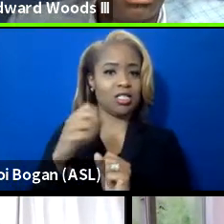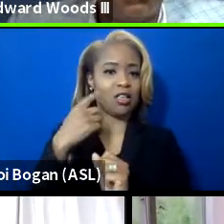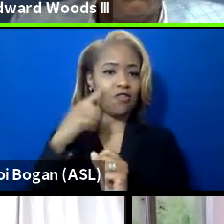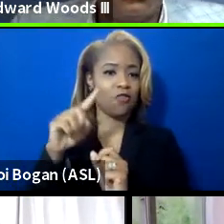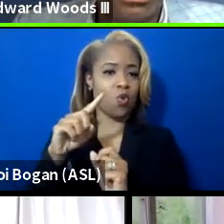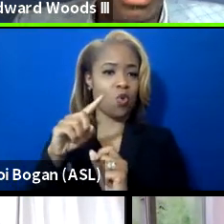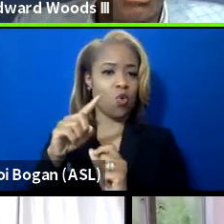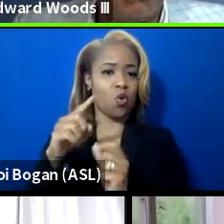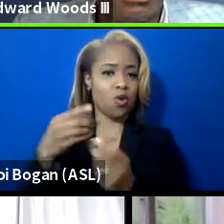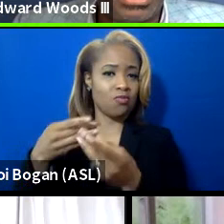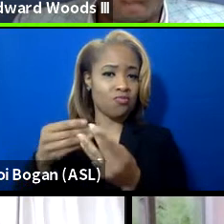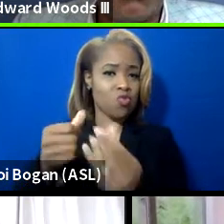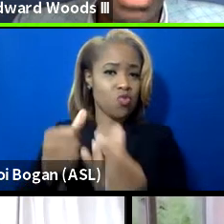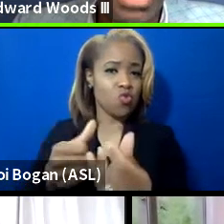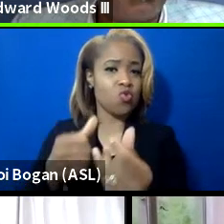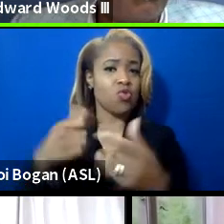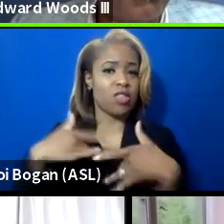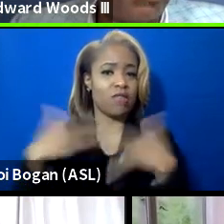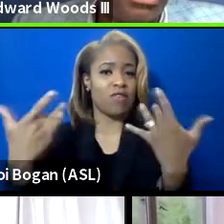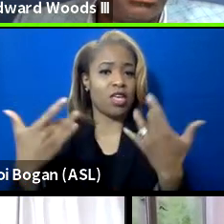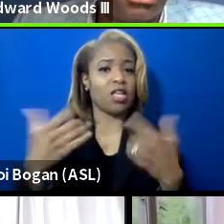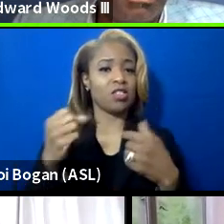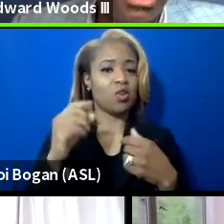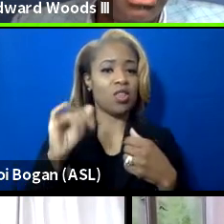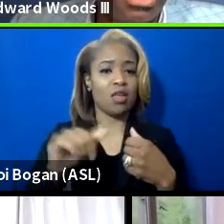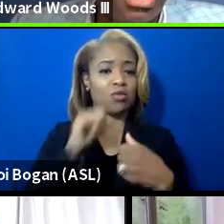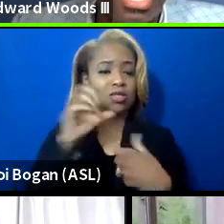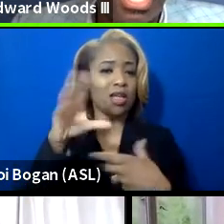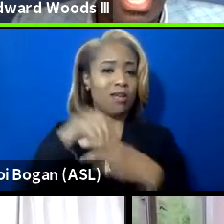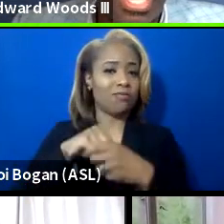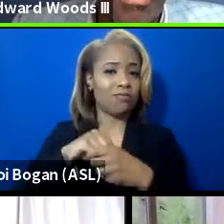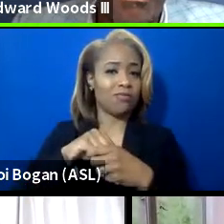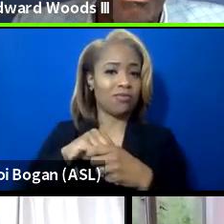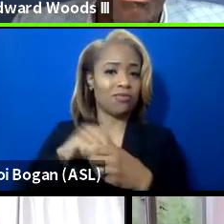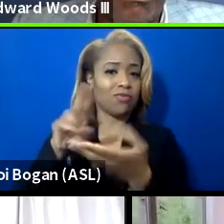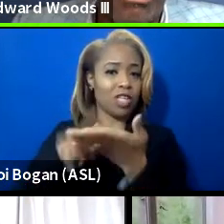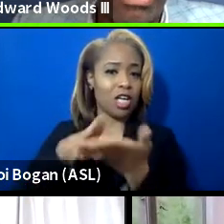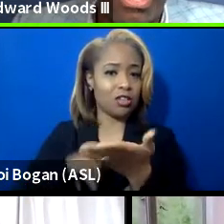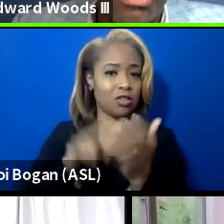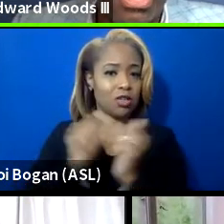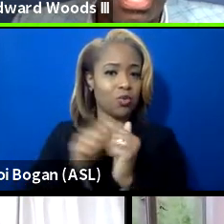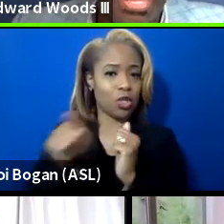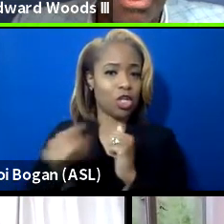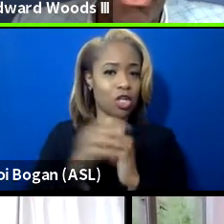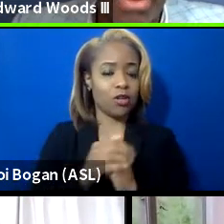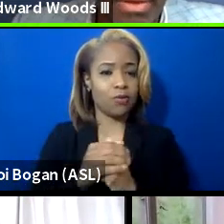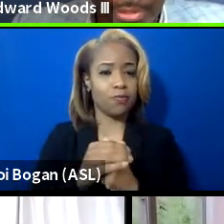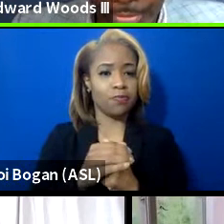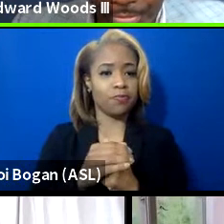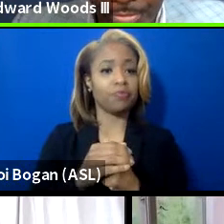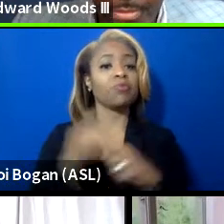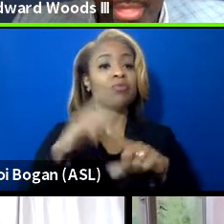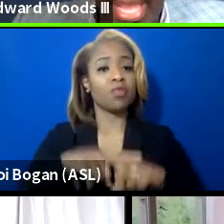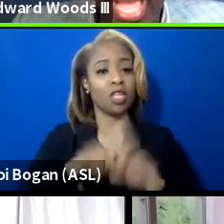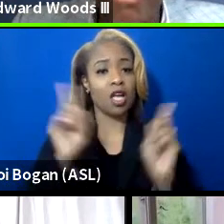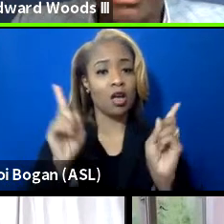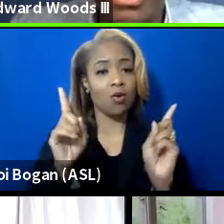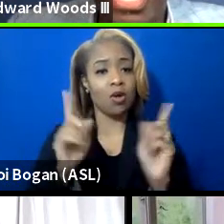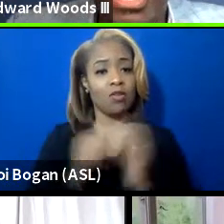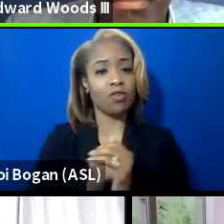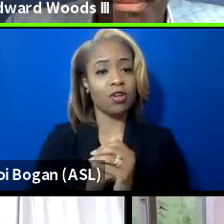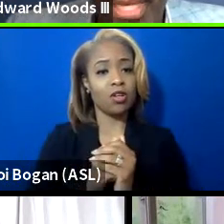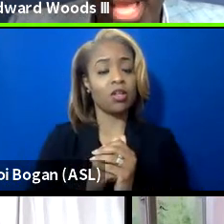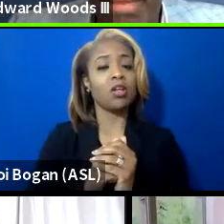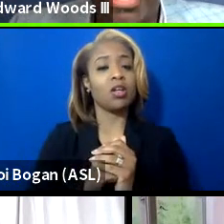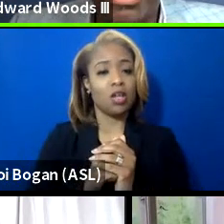runs smoothly. That was not part of the consideration with regards to that. However, having